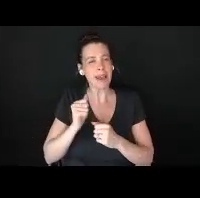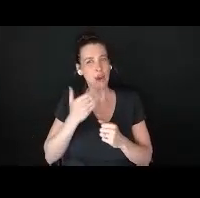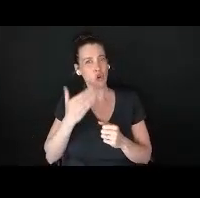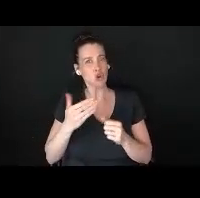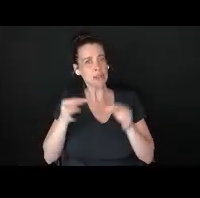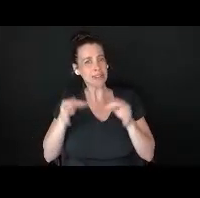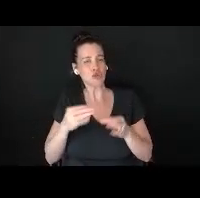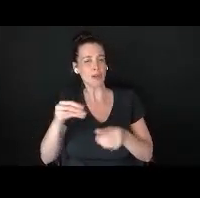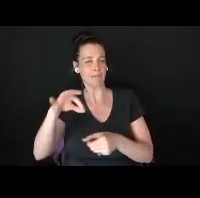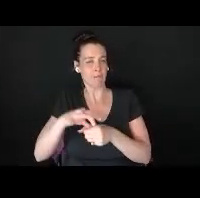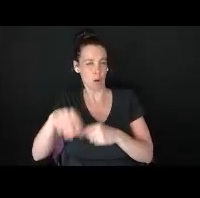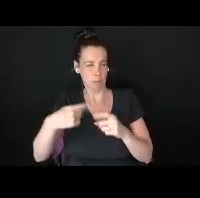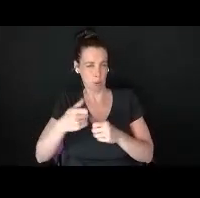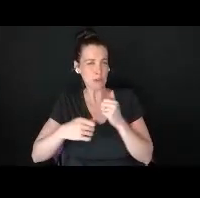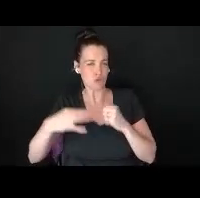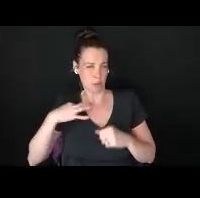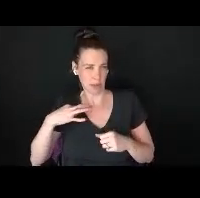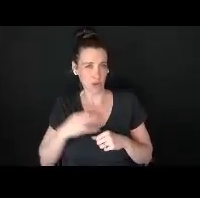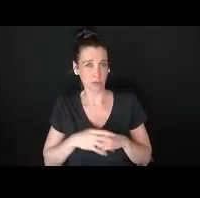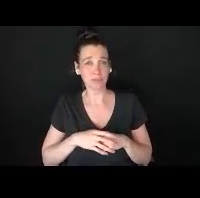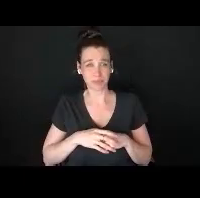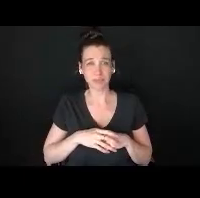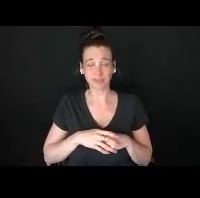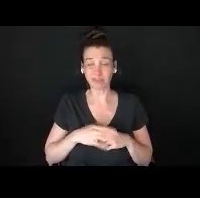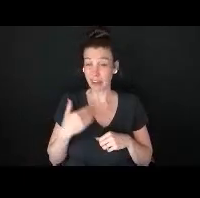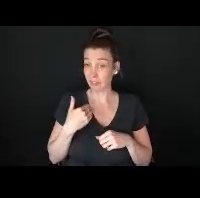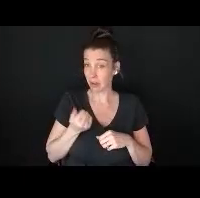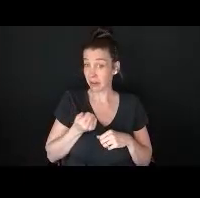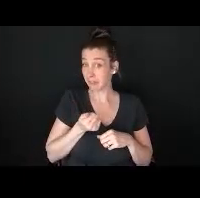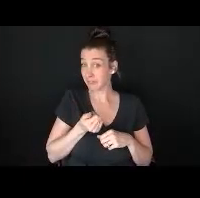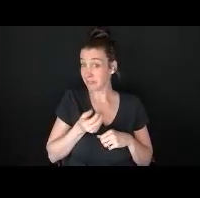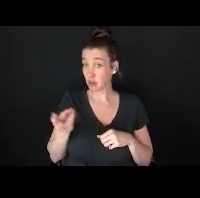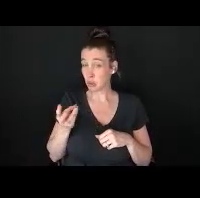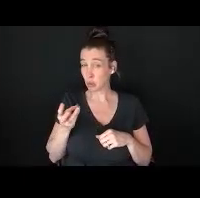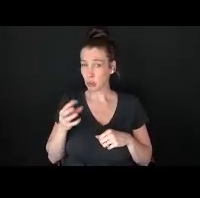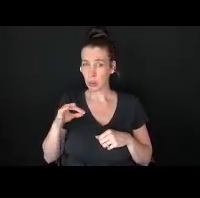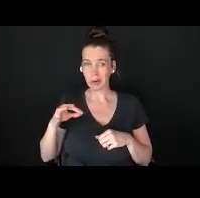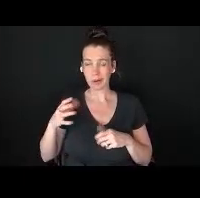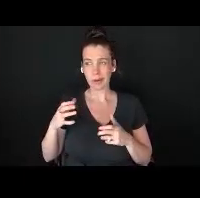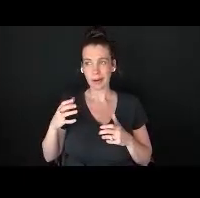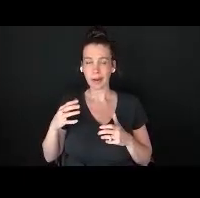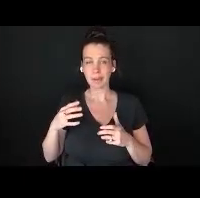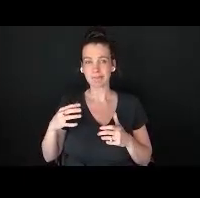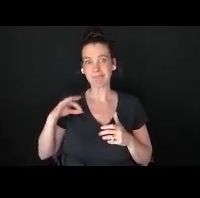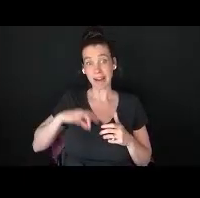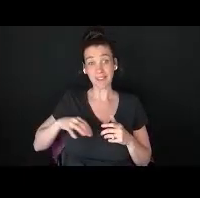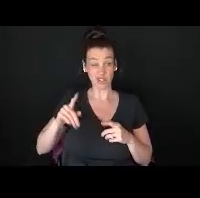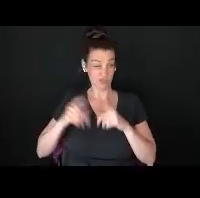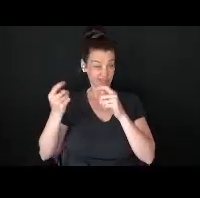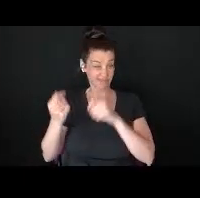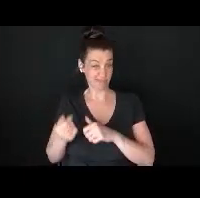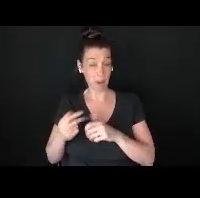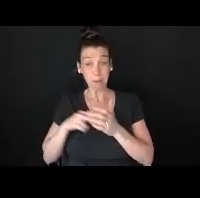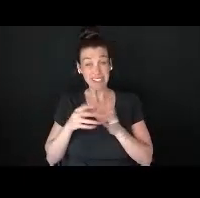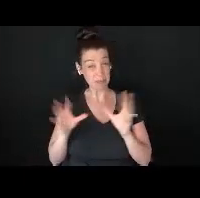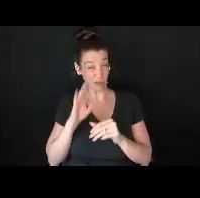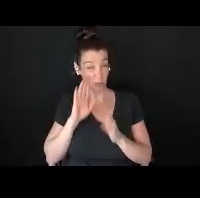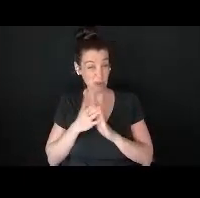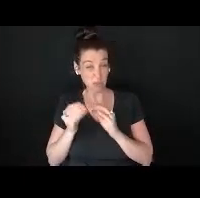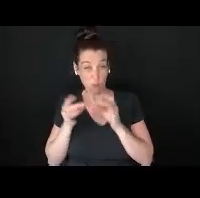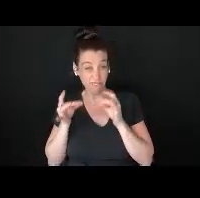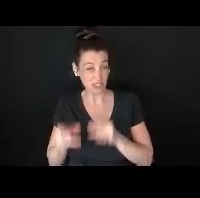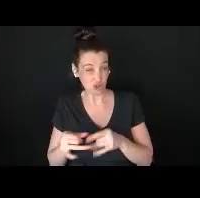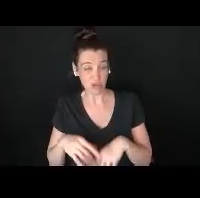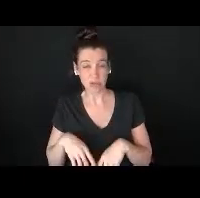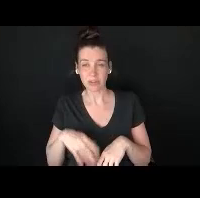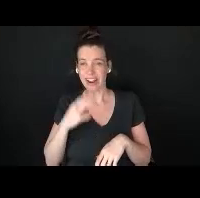application. There are a couple side benefits of removing the chair summary, including a more efficient meeting, and that it reduces kind